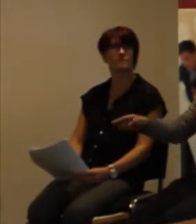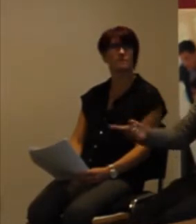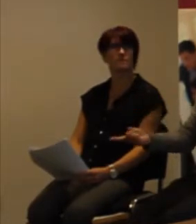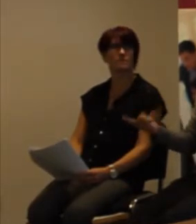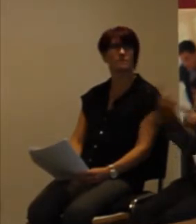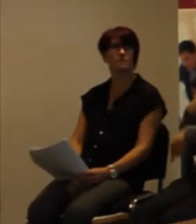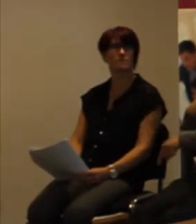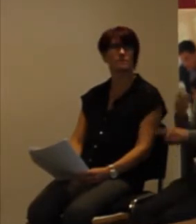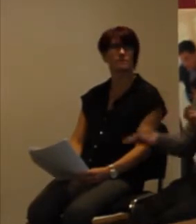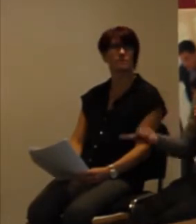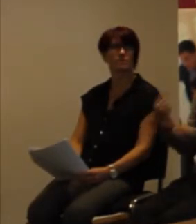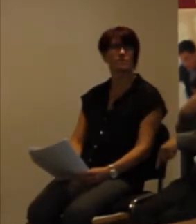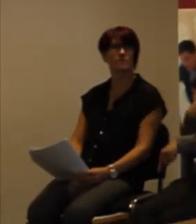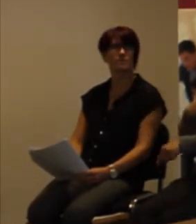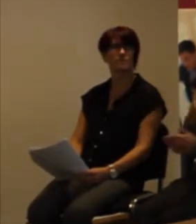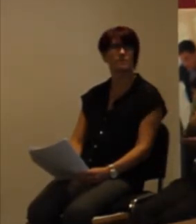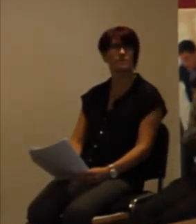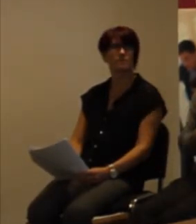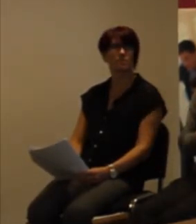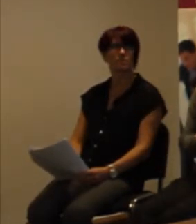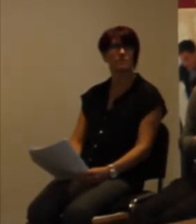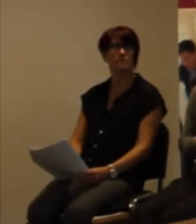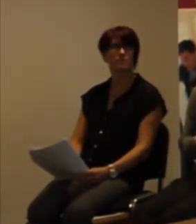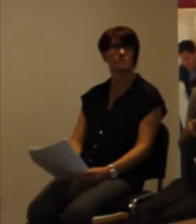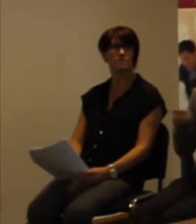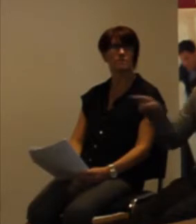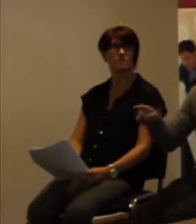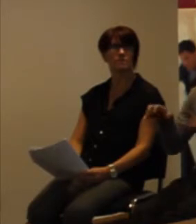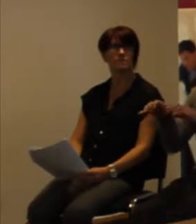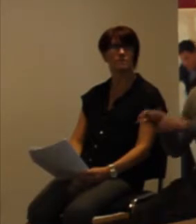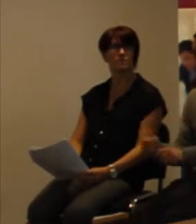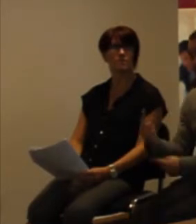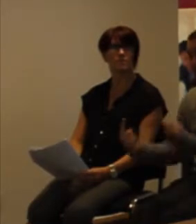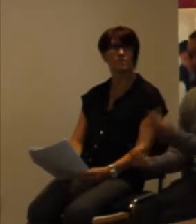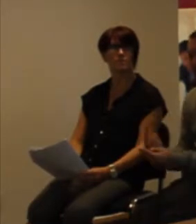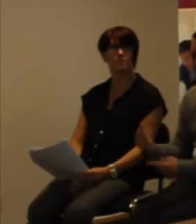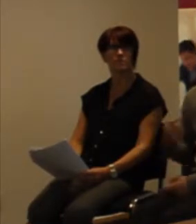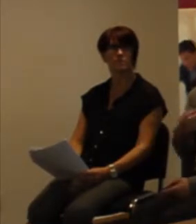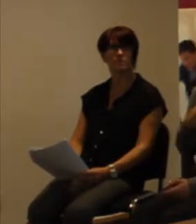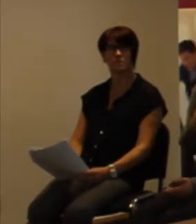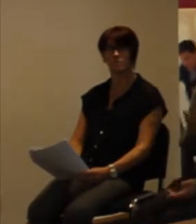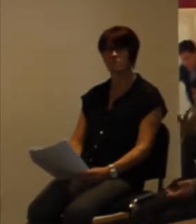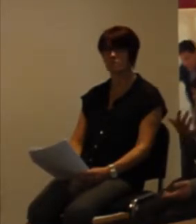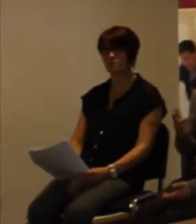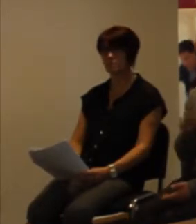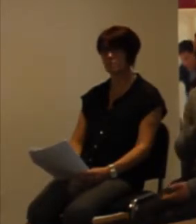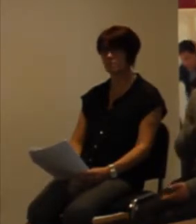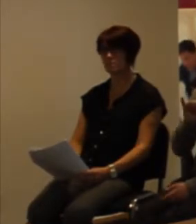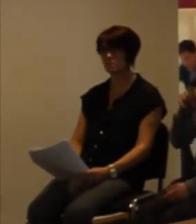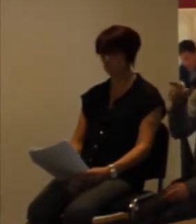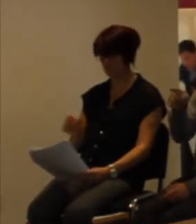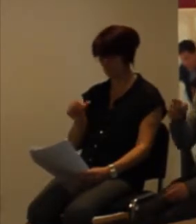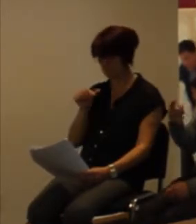transcribing it themselves. We've got a potential for you possibly to write things down which they haven't said, and then they copy.